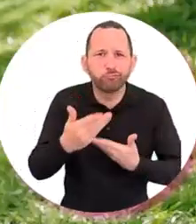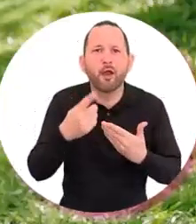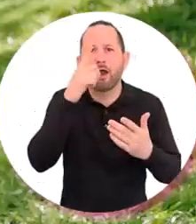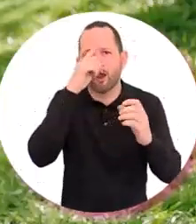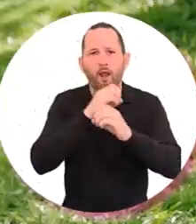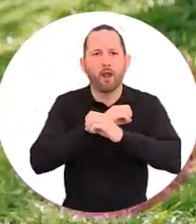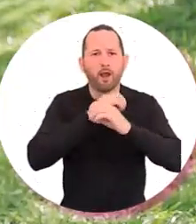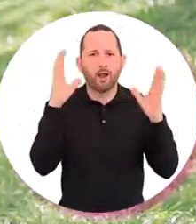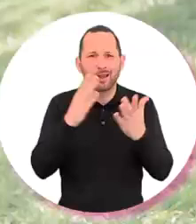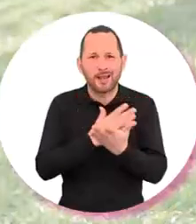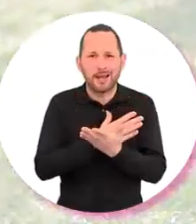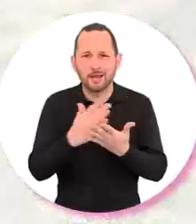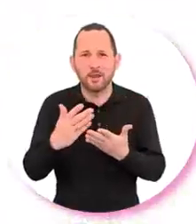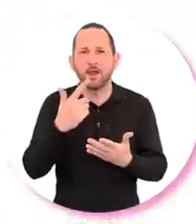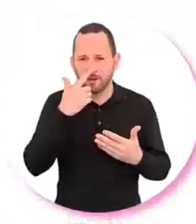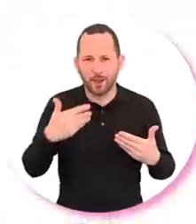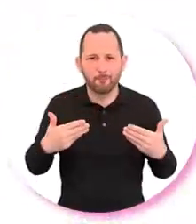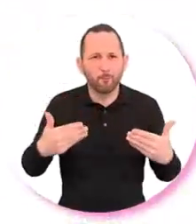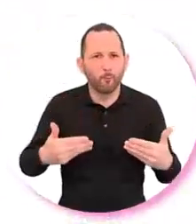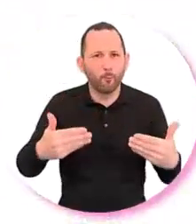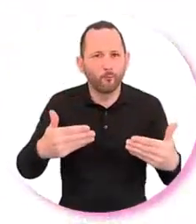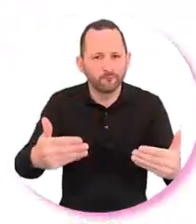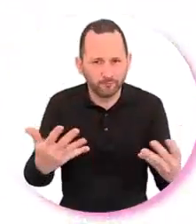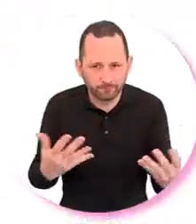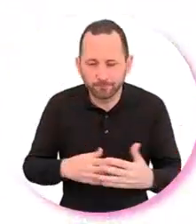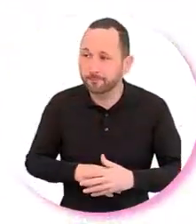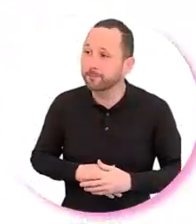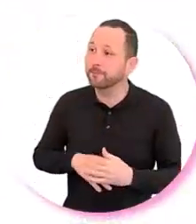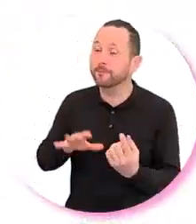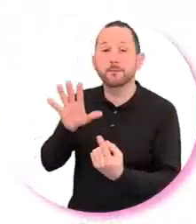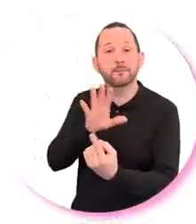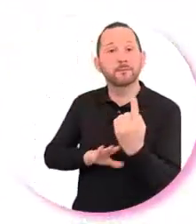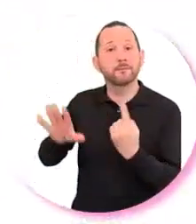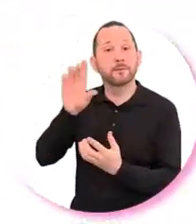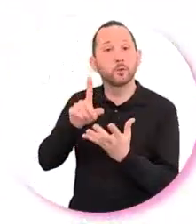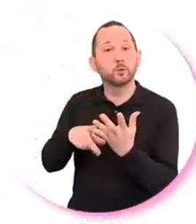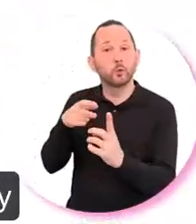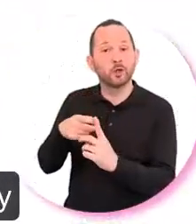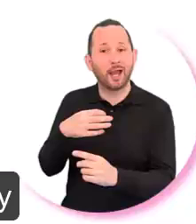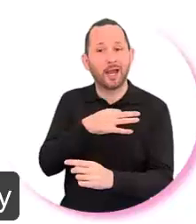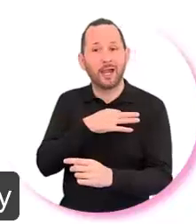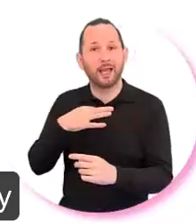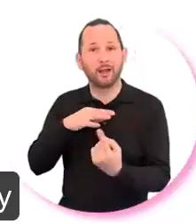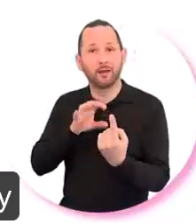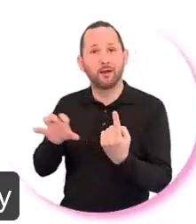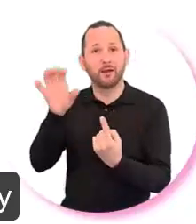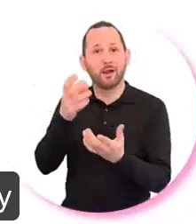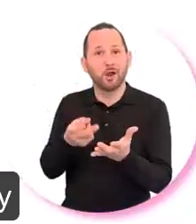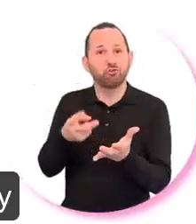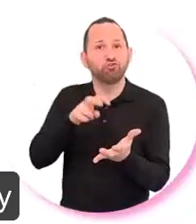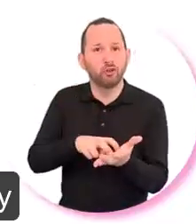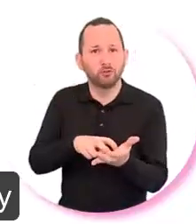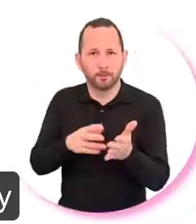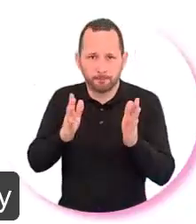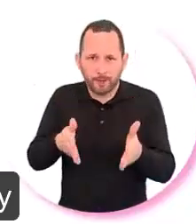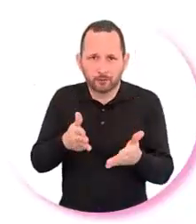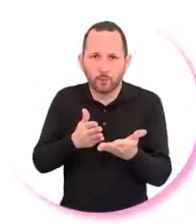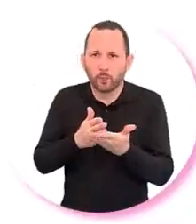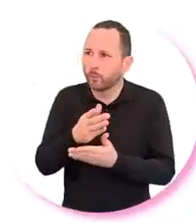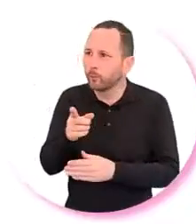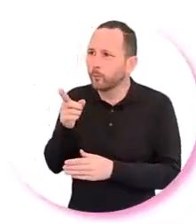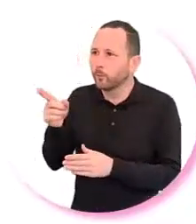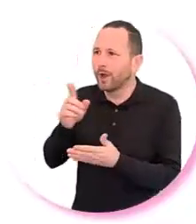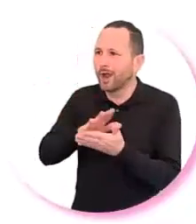with confidence and peace of mind. In the UK, all fertility clinics are regulated by the Human Fertilisation and